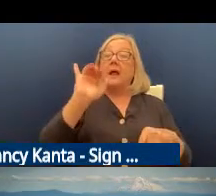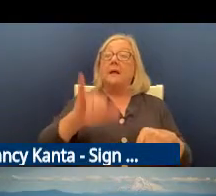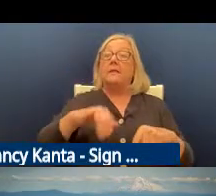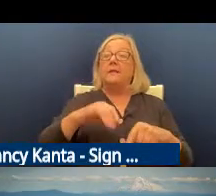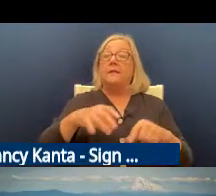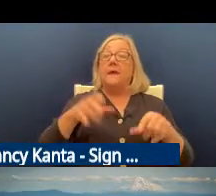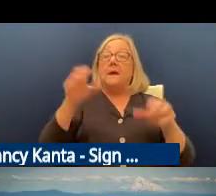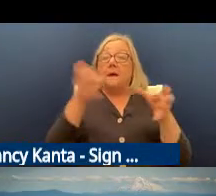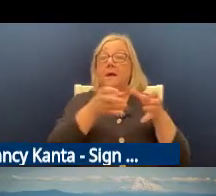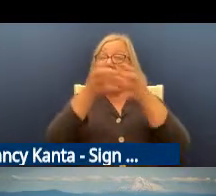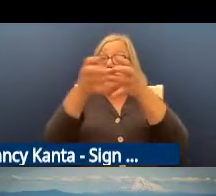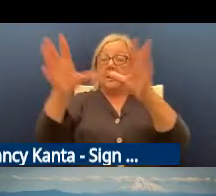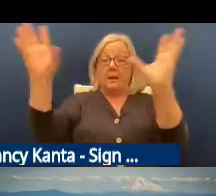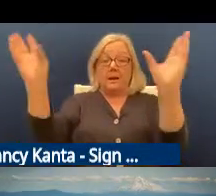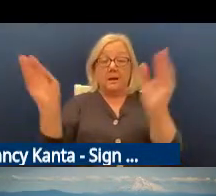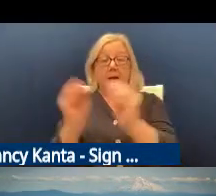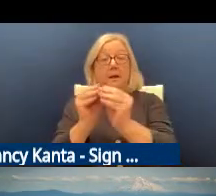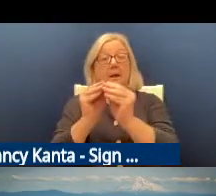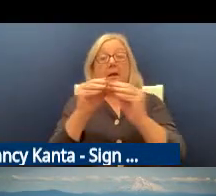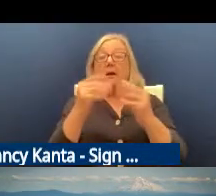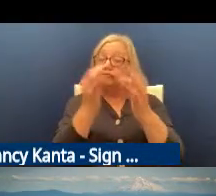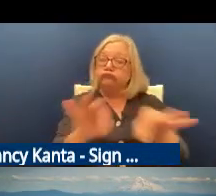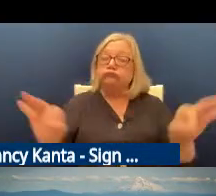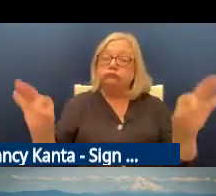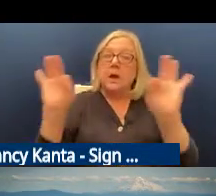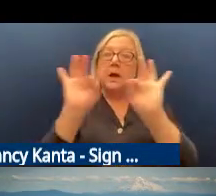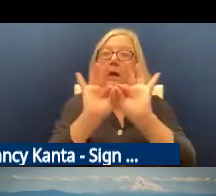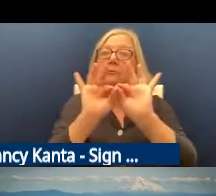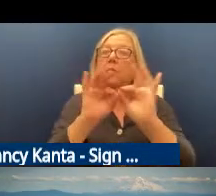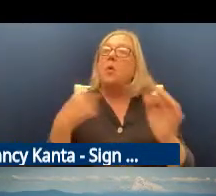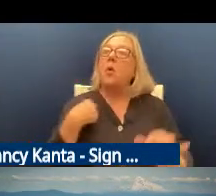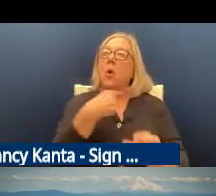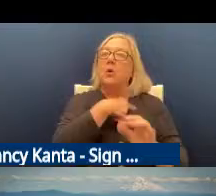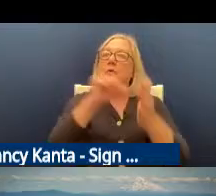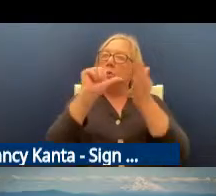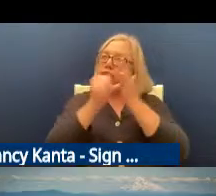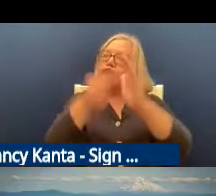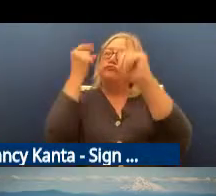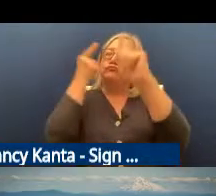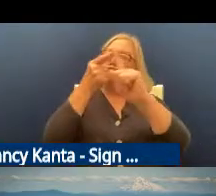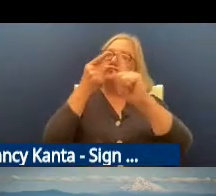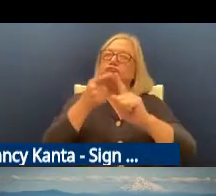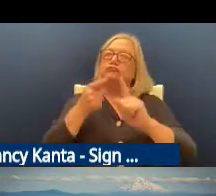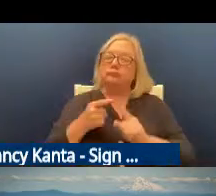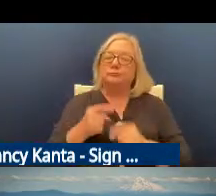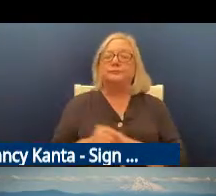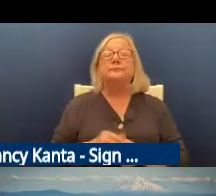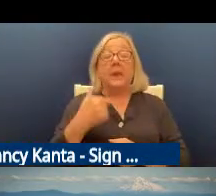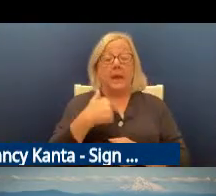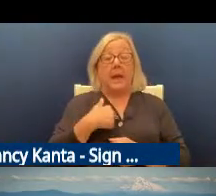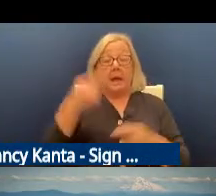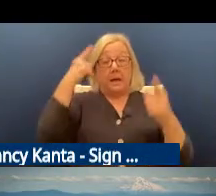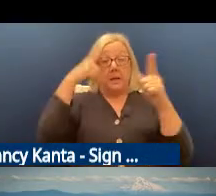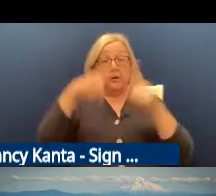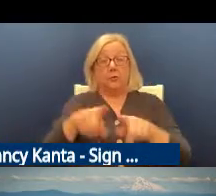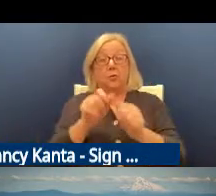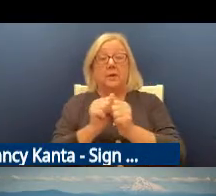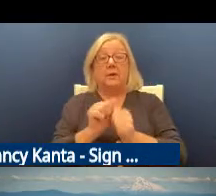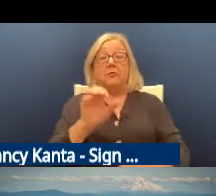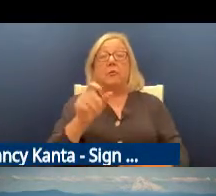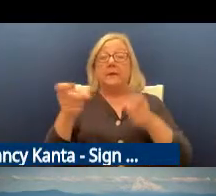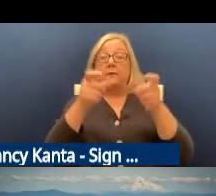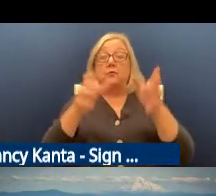congressional delegations. It's good to see you all this morning, and I agree with Director Strickler. We are